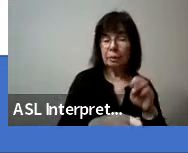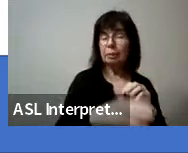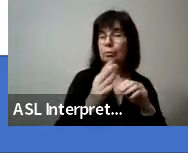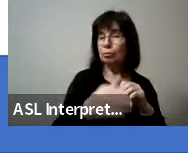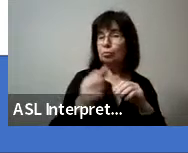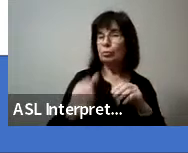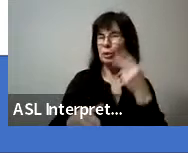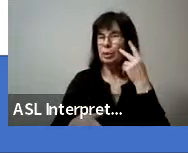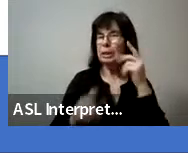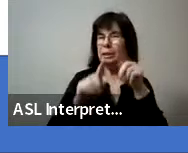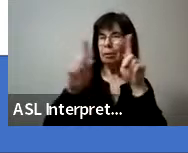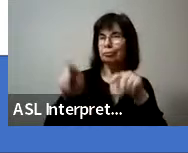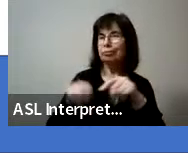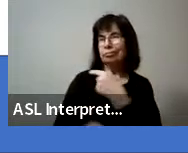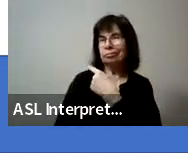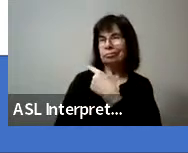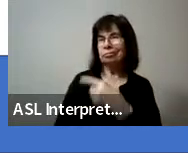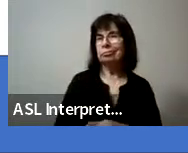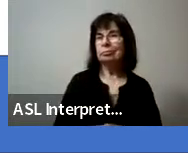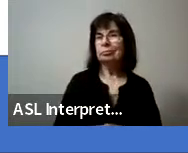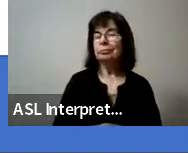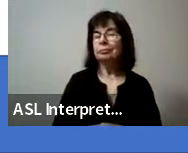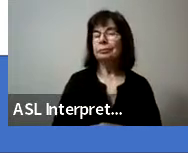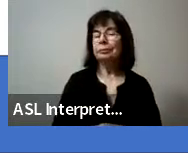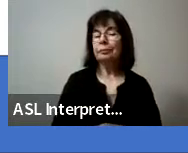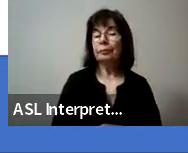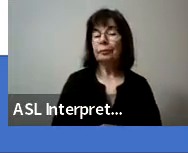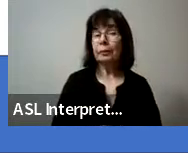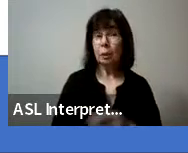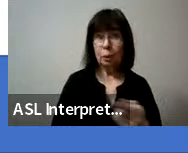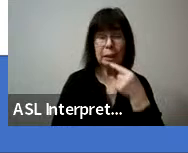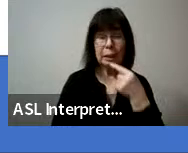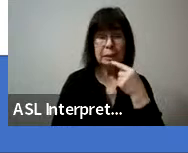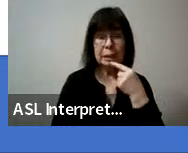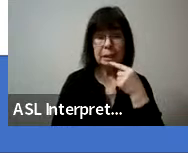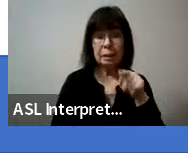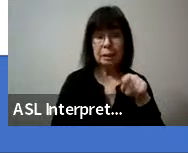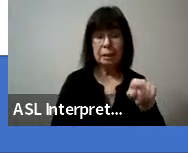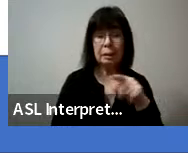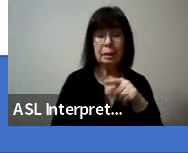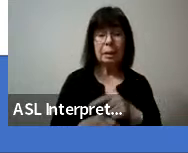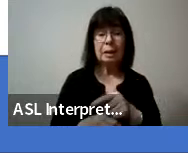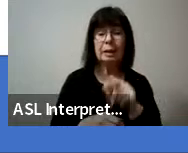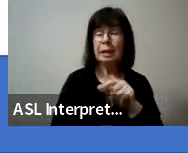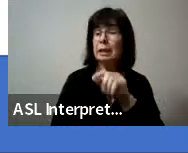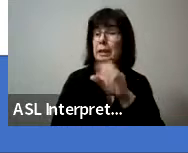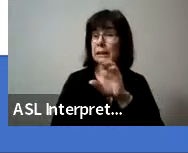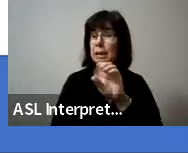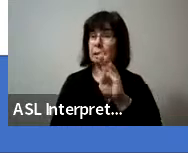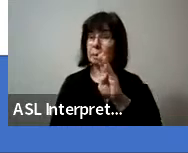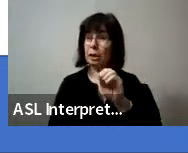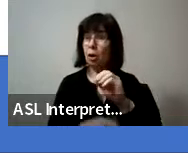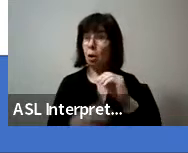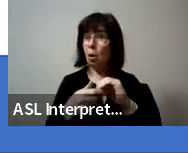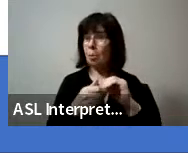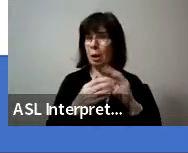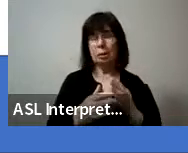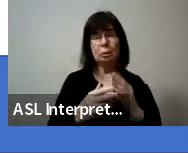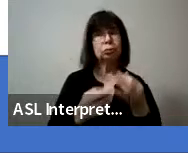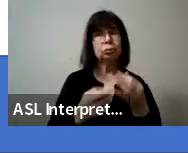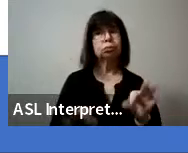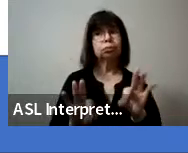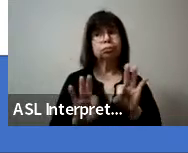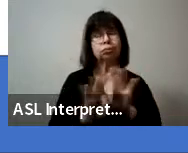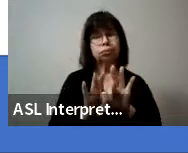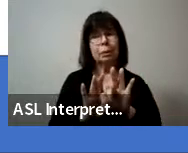Center, and Ruby's Place. And so, as I mentioned, these CBO partners, who are very valuable and crucial